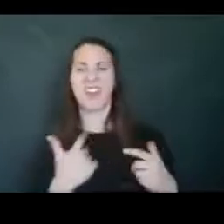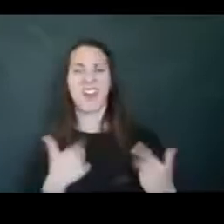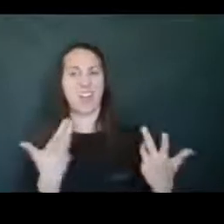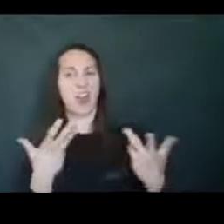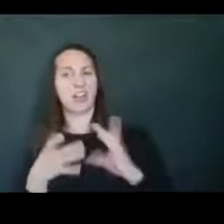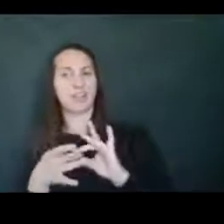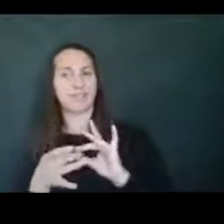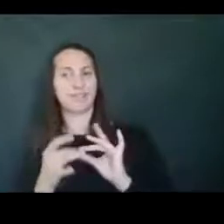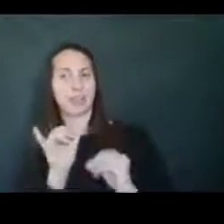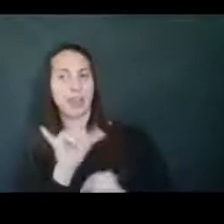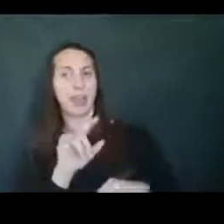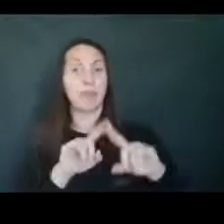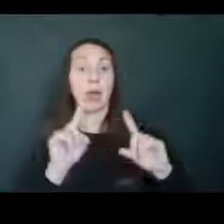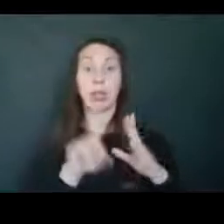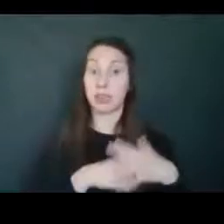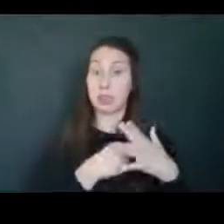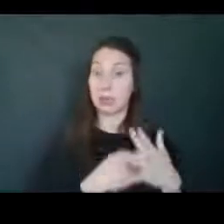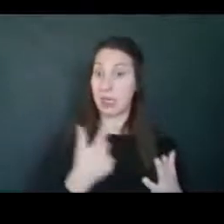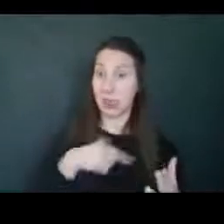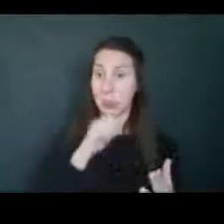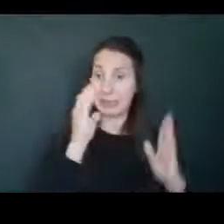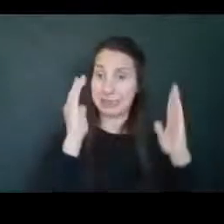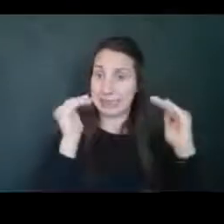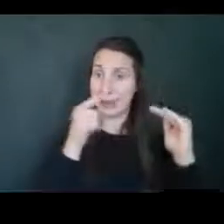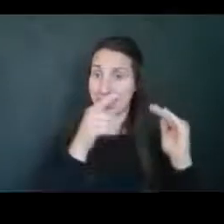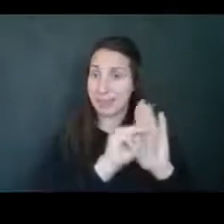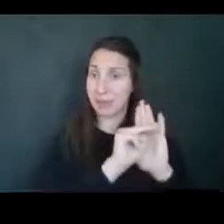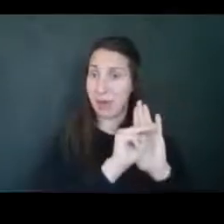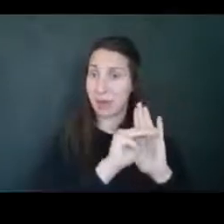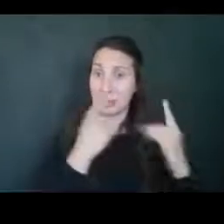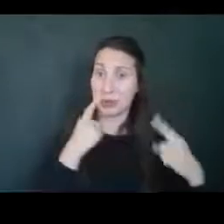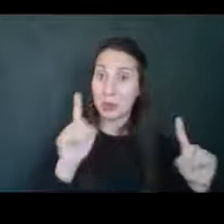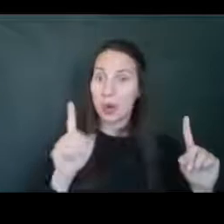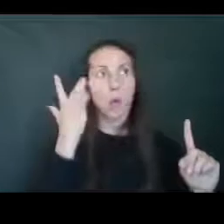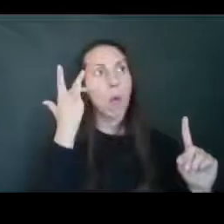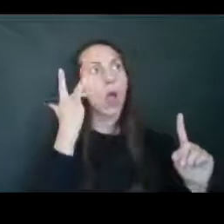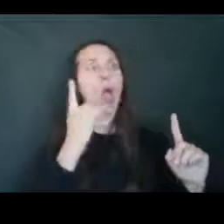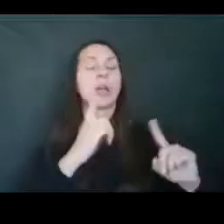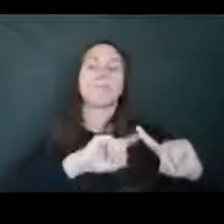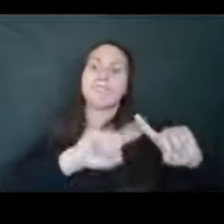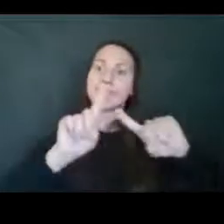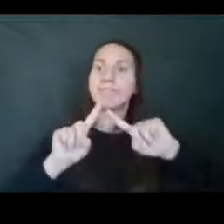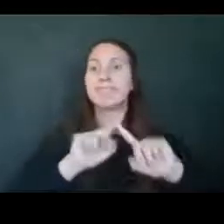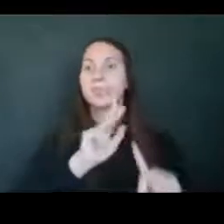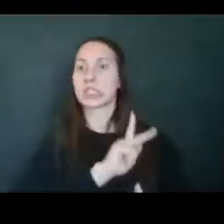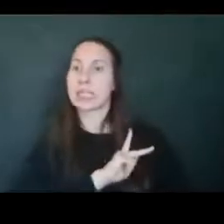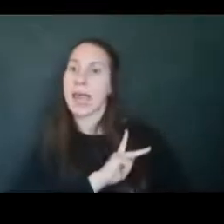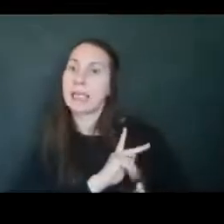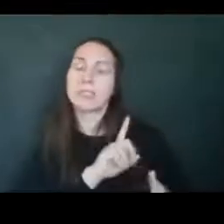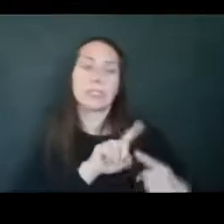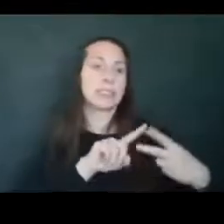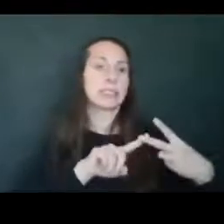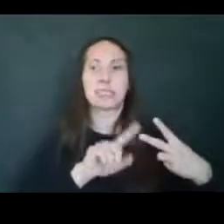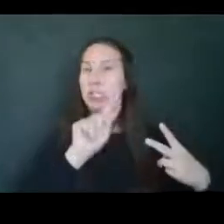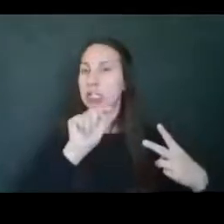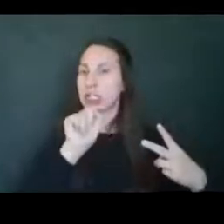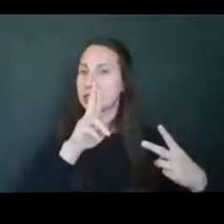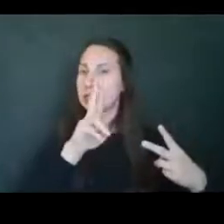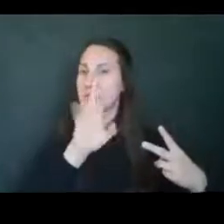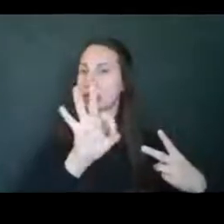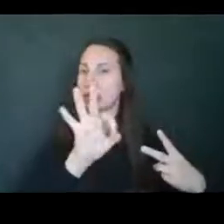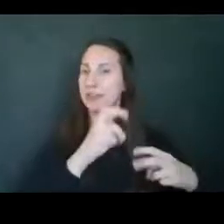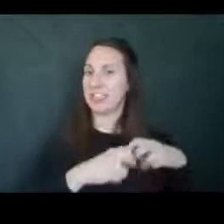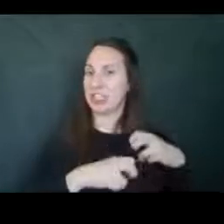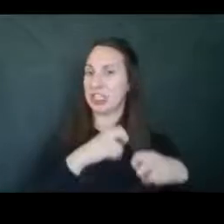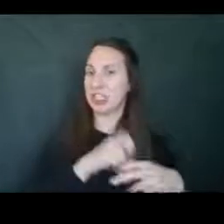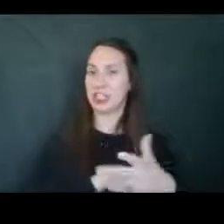the beginning, no one expected this model to work. Too many personalities, too many turf issues. People were never going to come together. They were